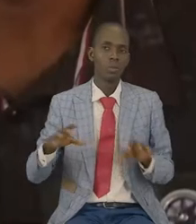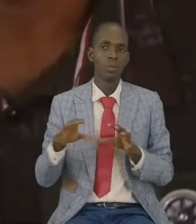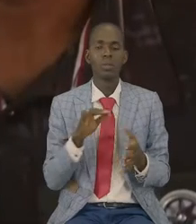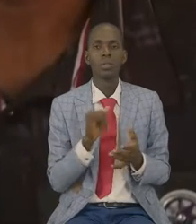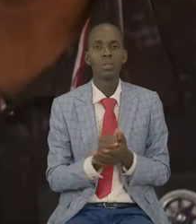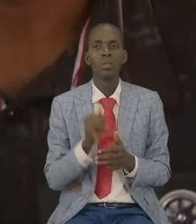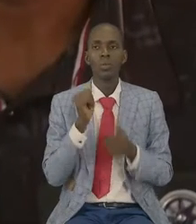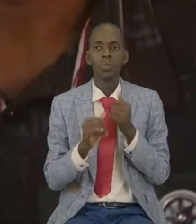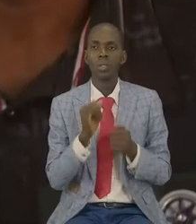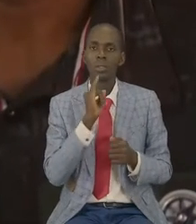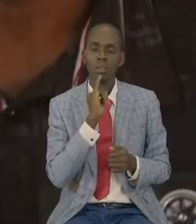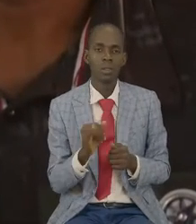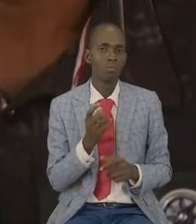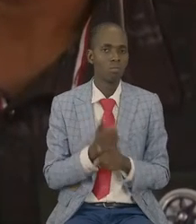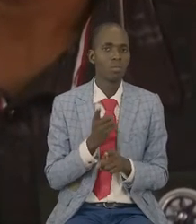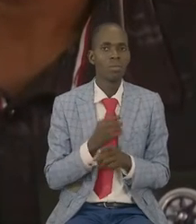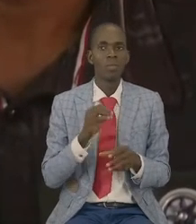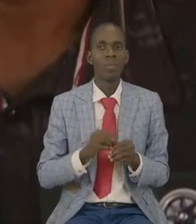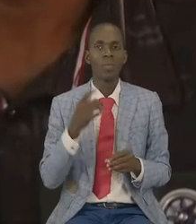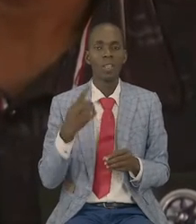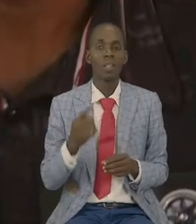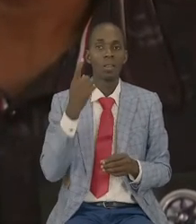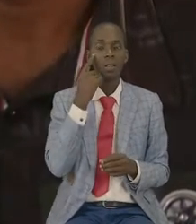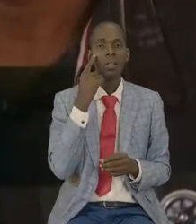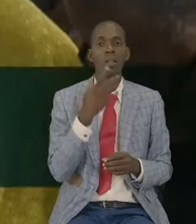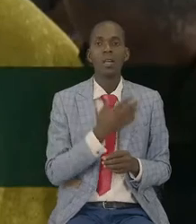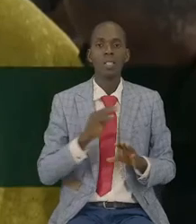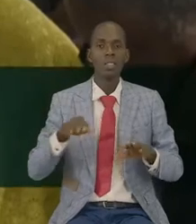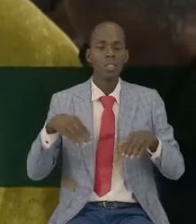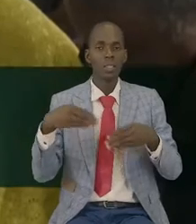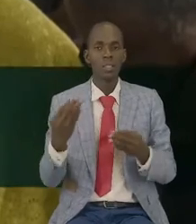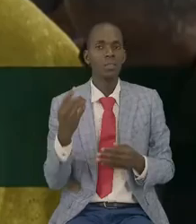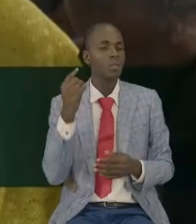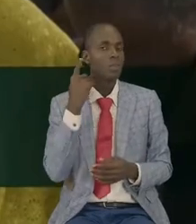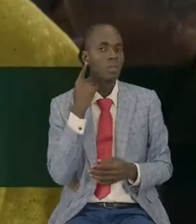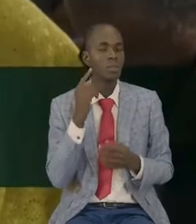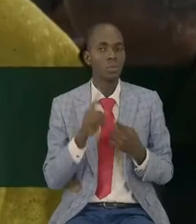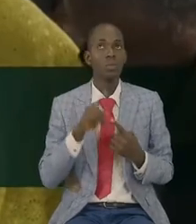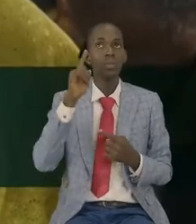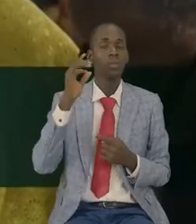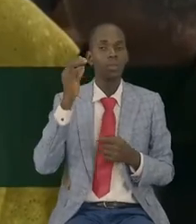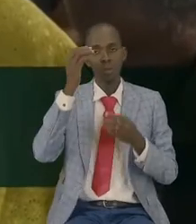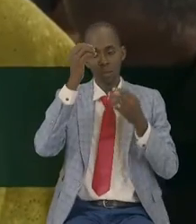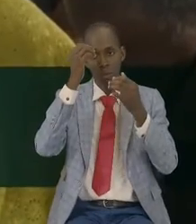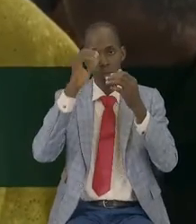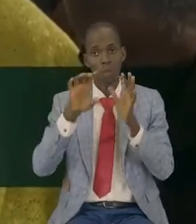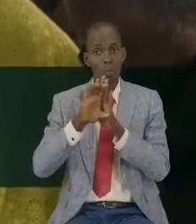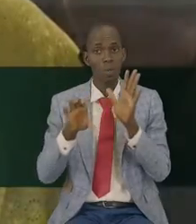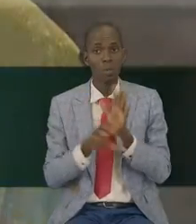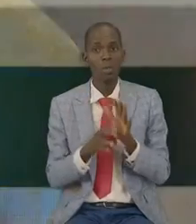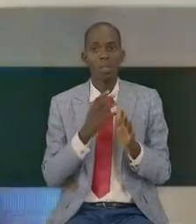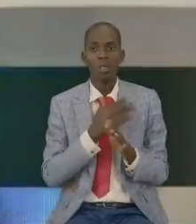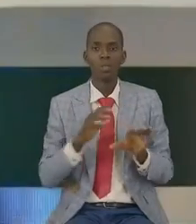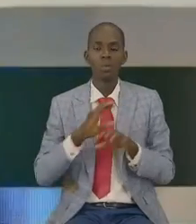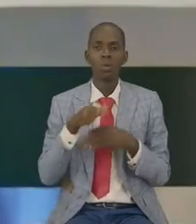is right in his sight, and will give ear to his commandments, and keep all his statutes.